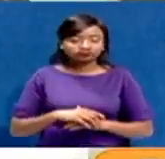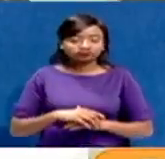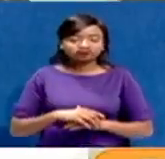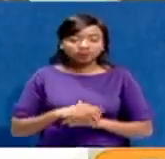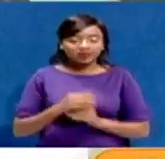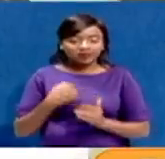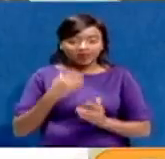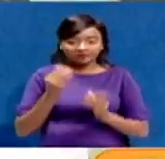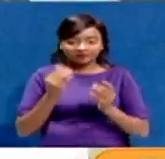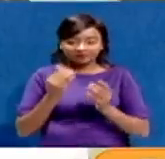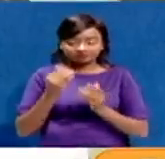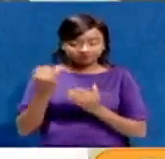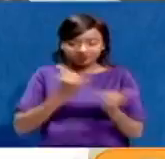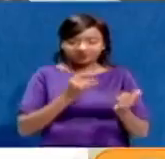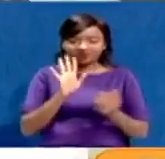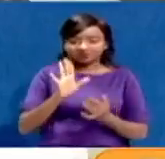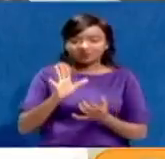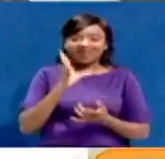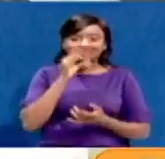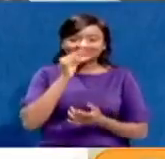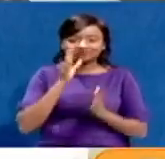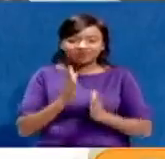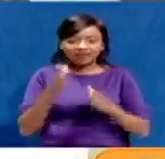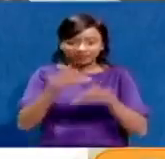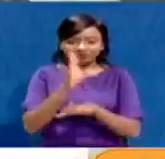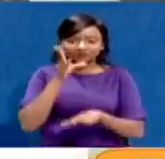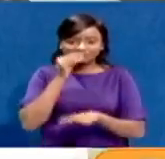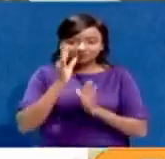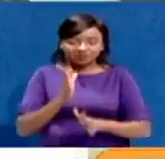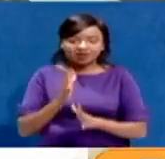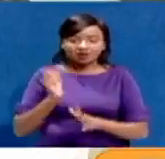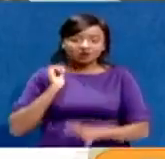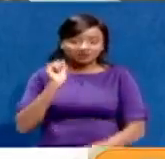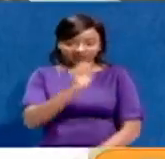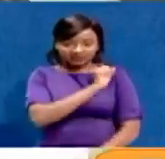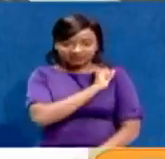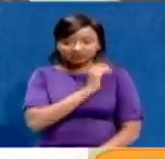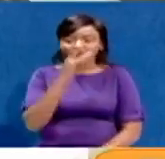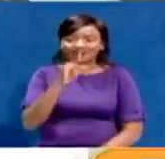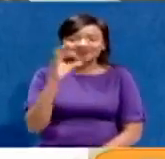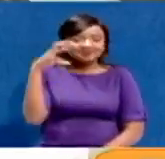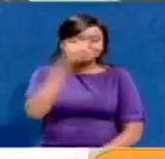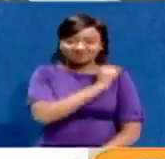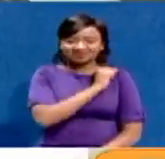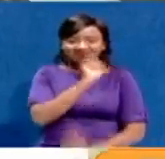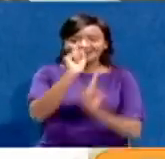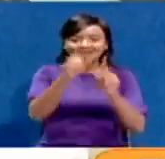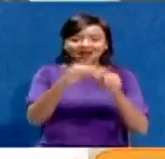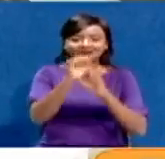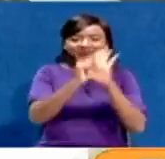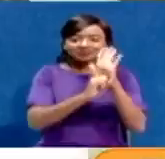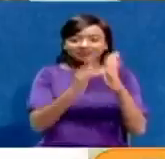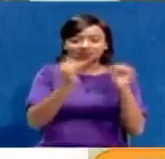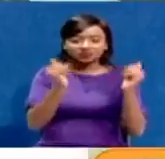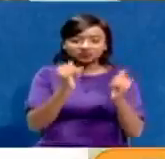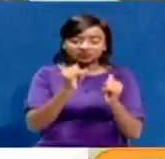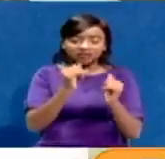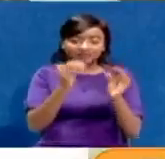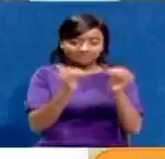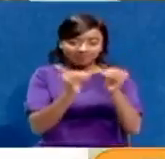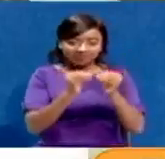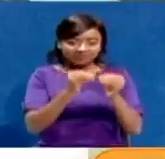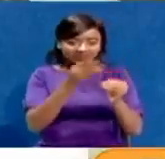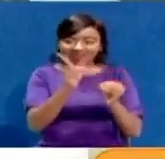Senate, Professor Kindiki. He was among those senators who did not attend that parliamentary group at State